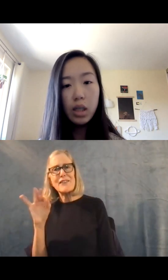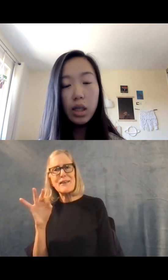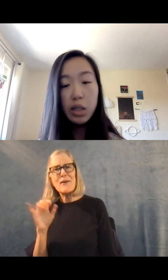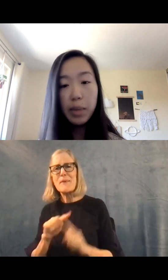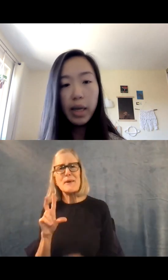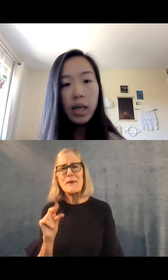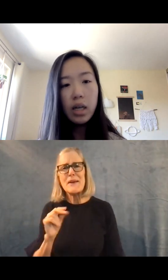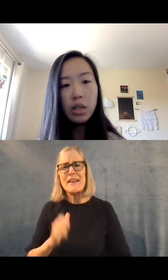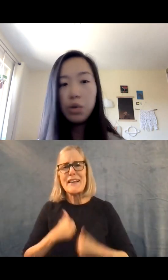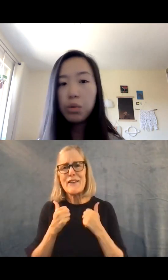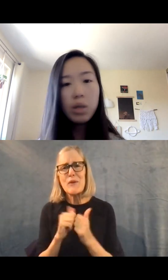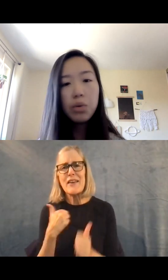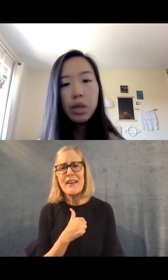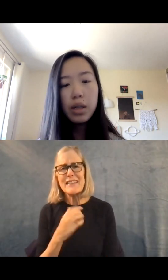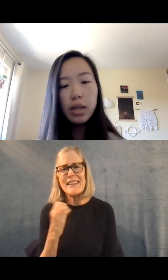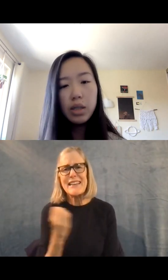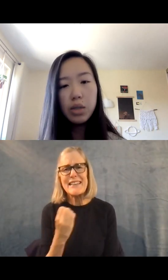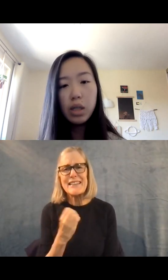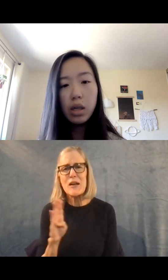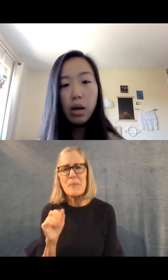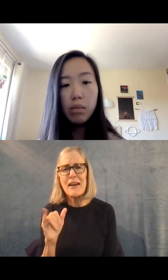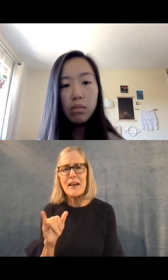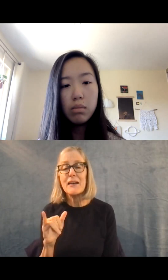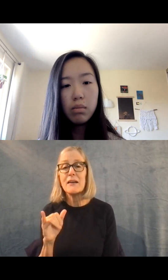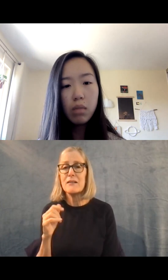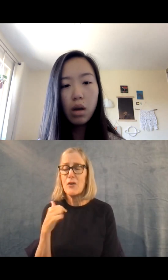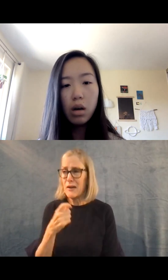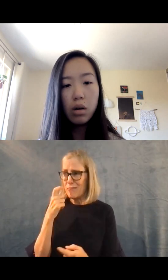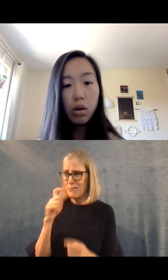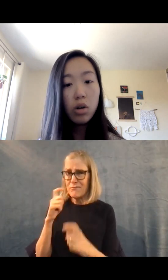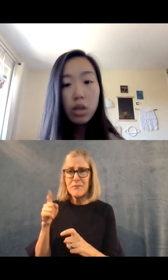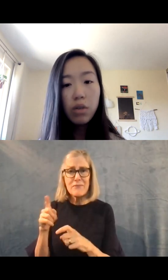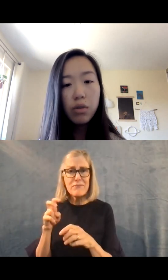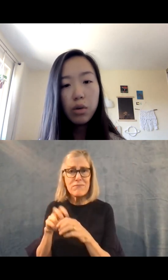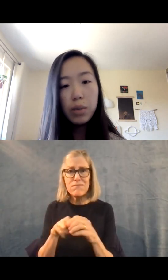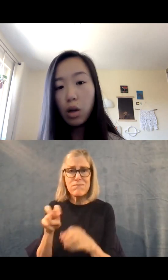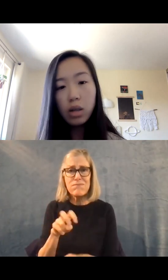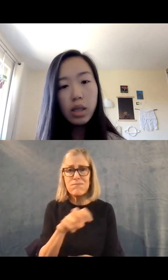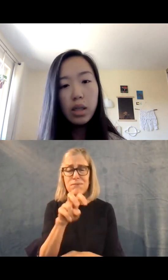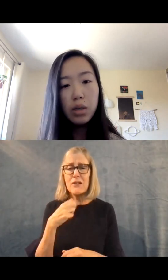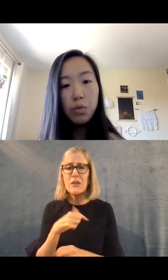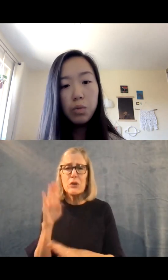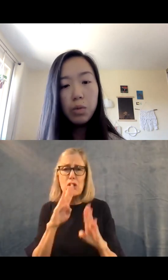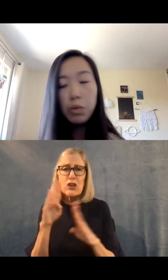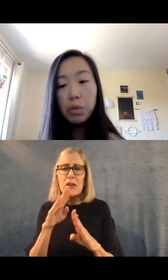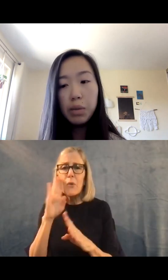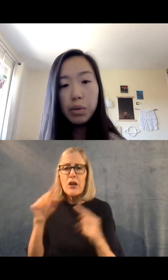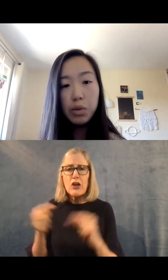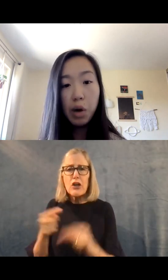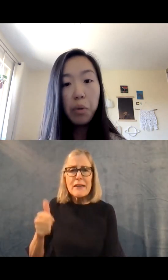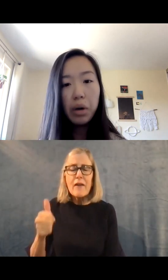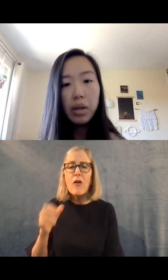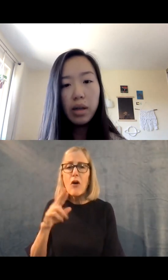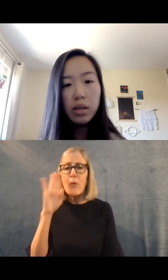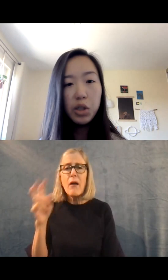us in the East Bay. So we were really worried that she was gonna hurt herself or be lost, and then we wouldn't be able